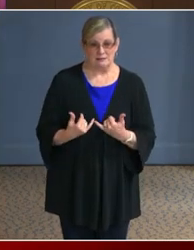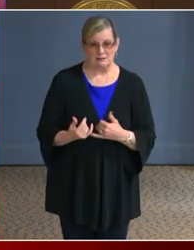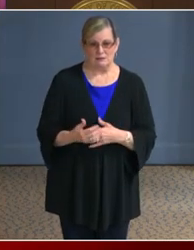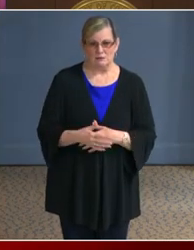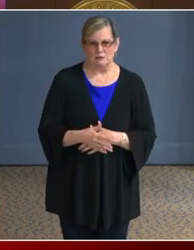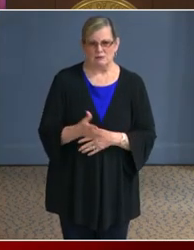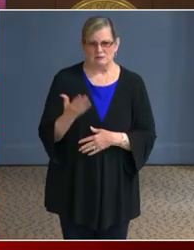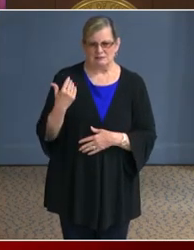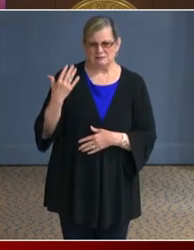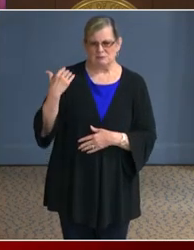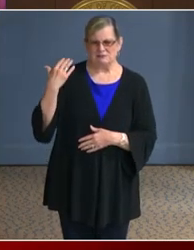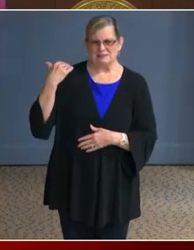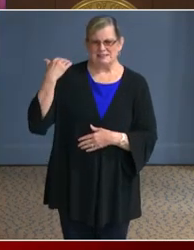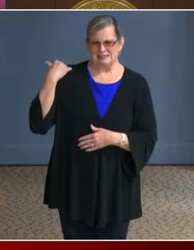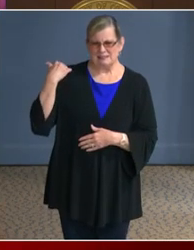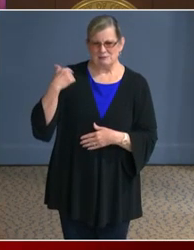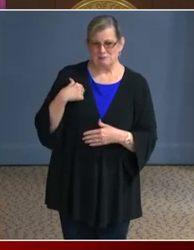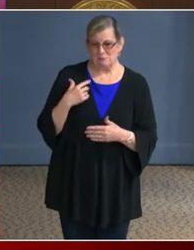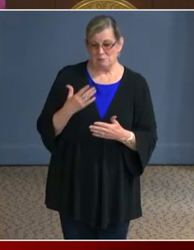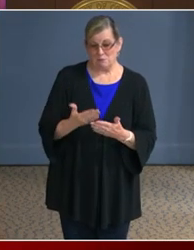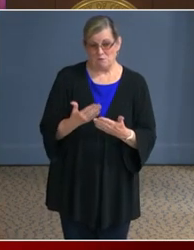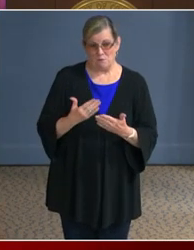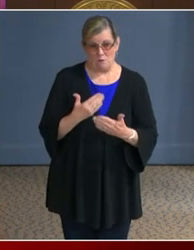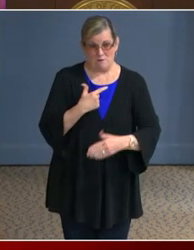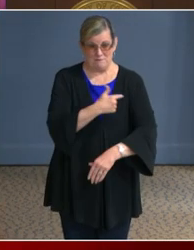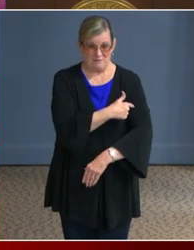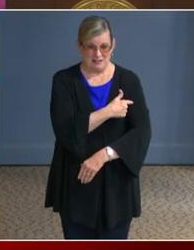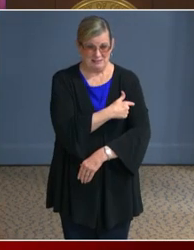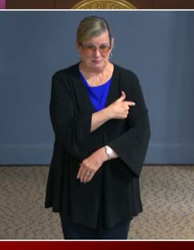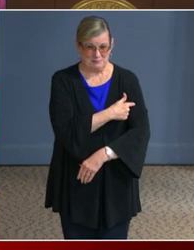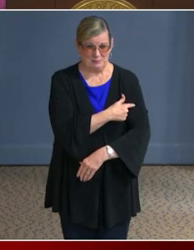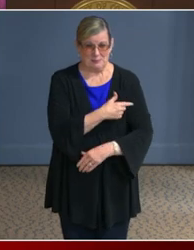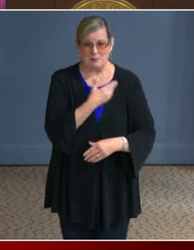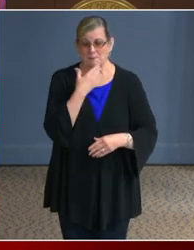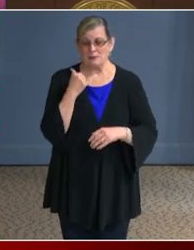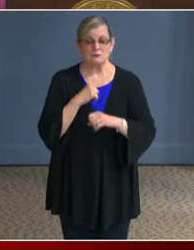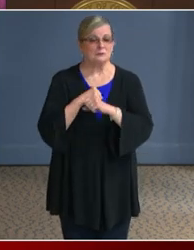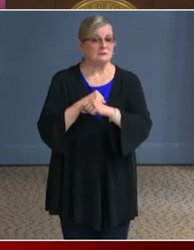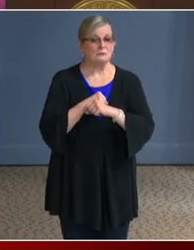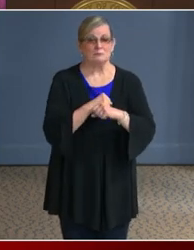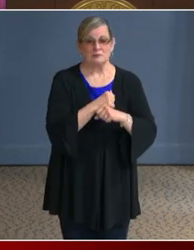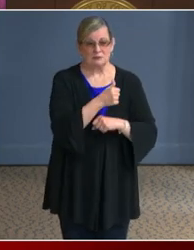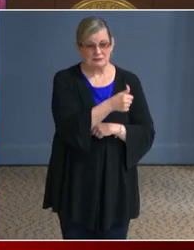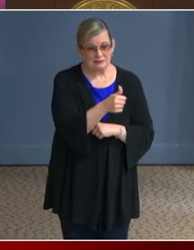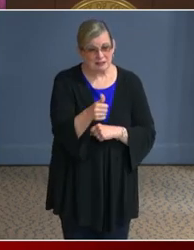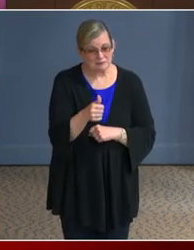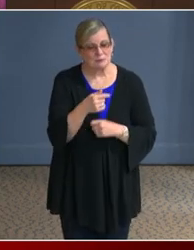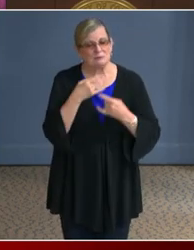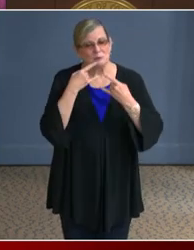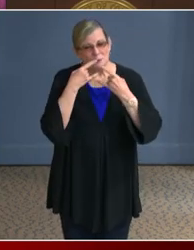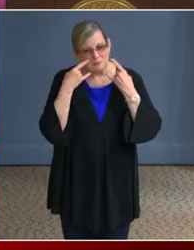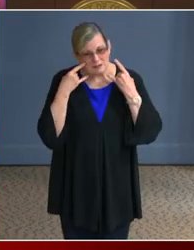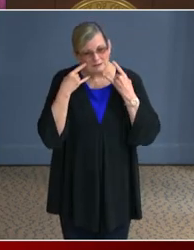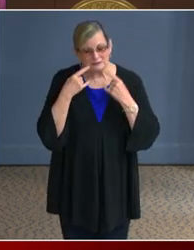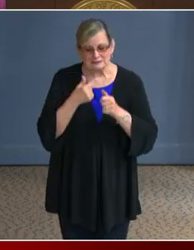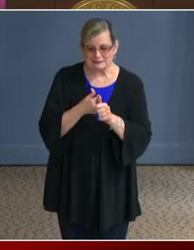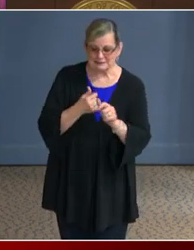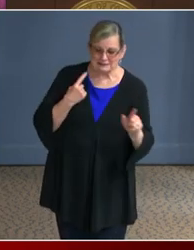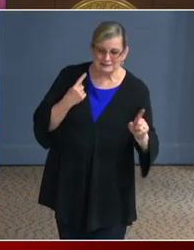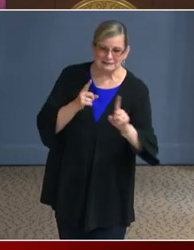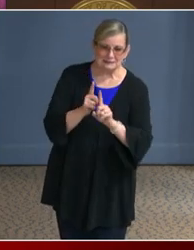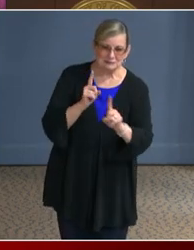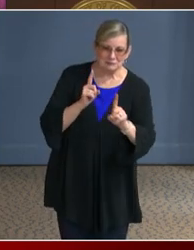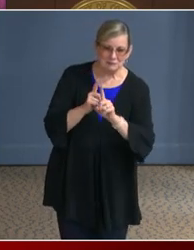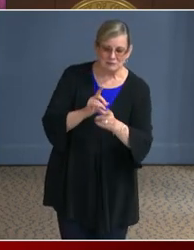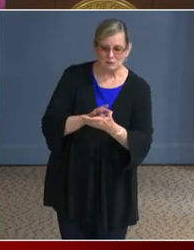Previously, before we had a vaccine, the best way to protect yourself was to wear a mask, social distance, and wash your hands